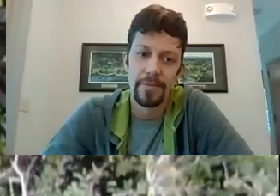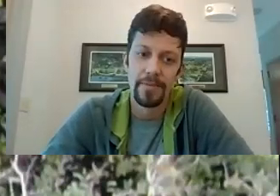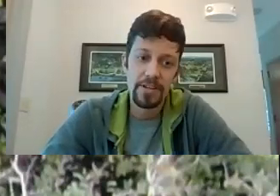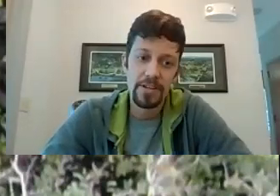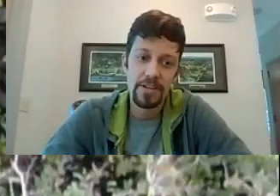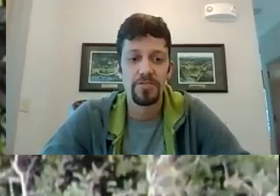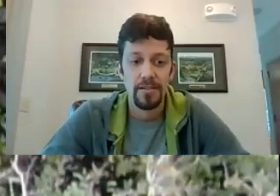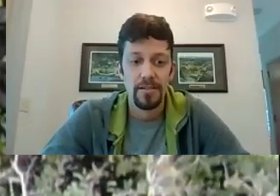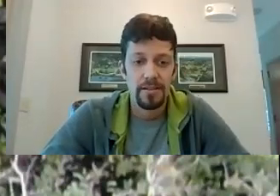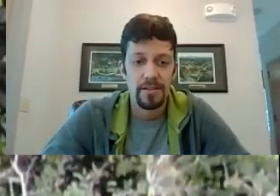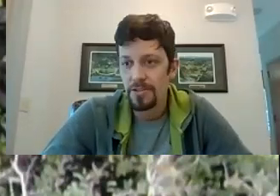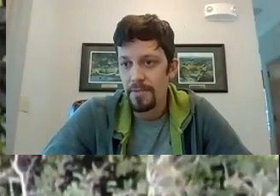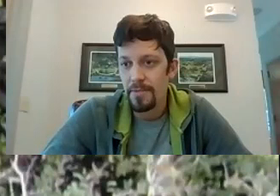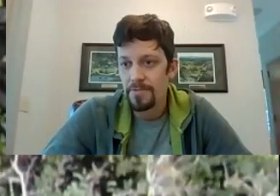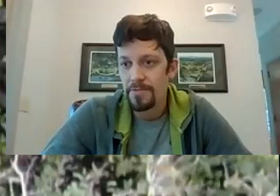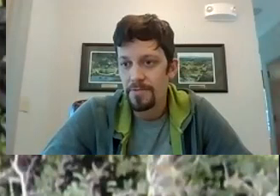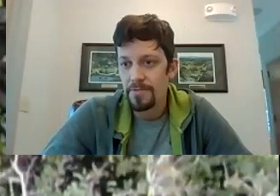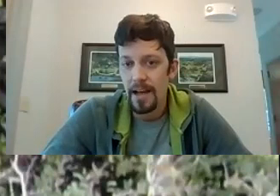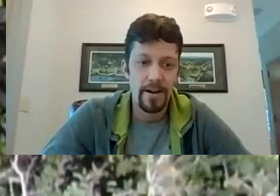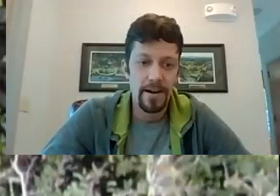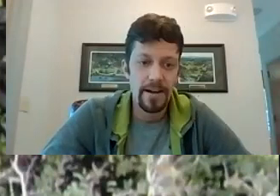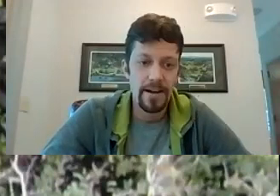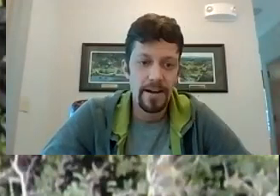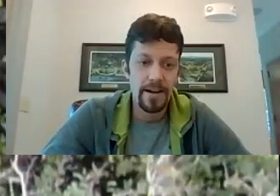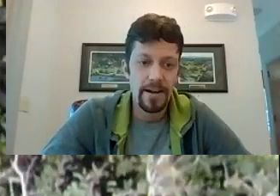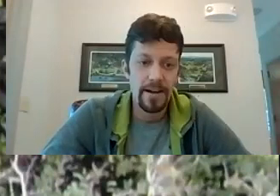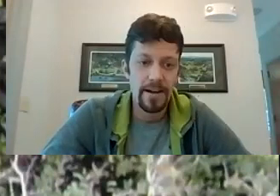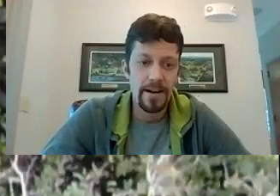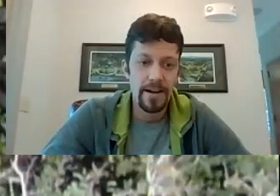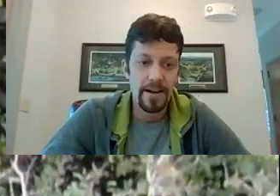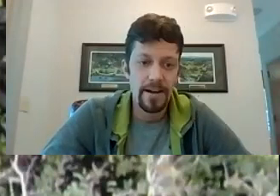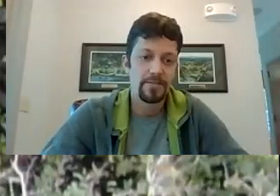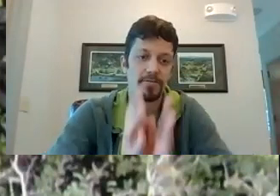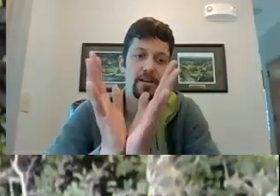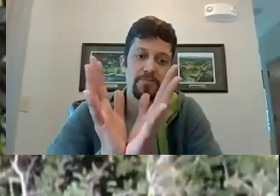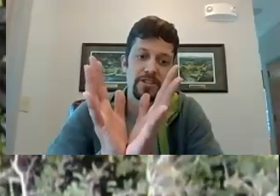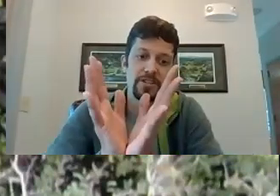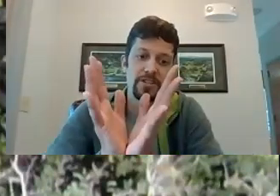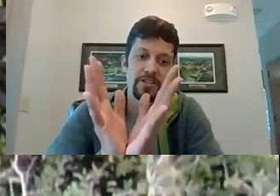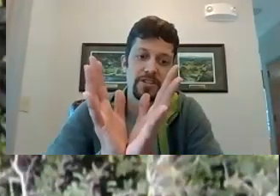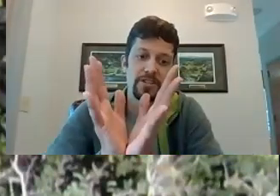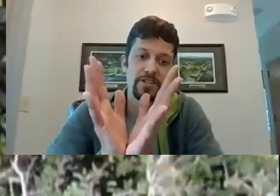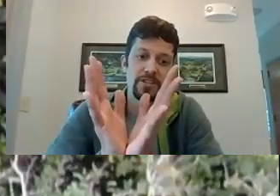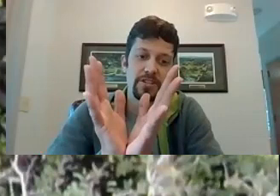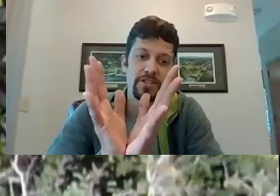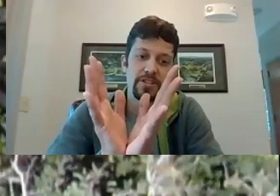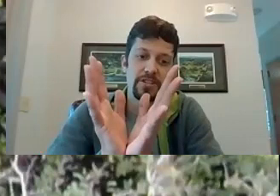Venus flytrap, essentially, it traps flies. You see right here, it has this little it closes it up, and all these